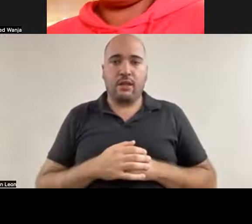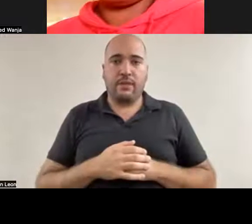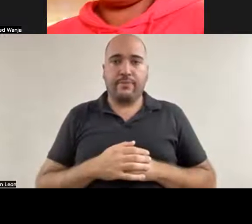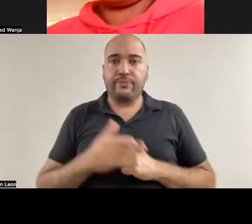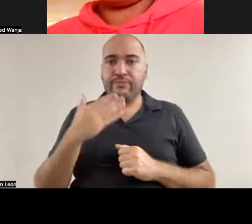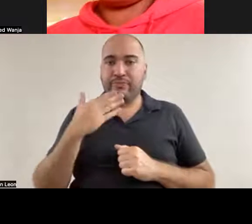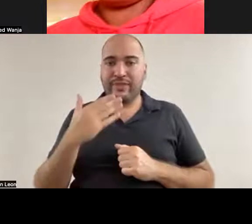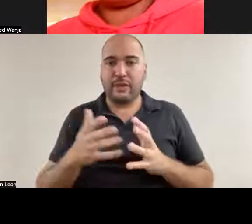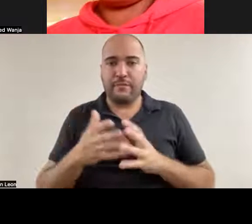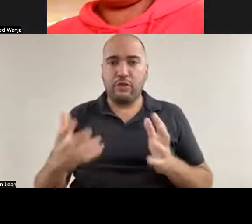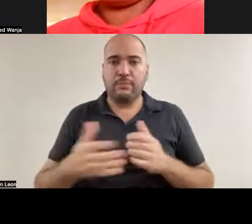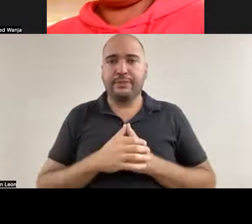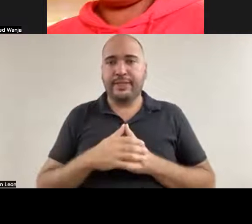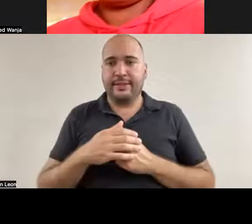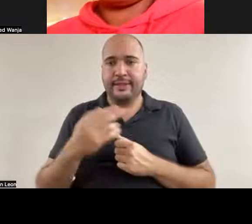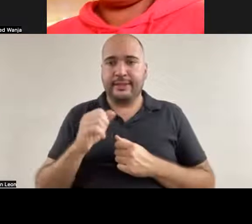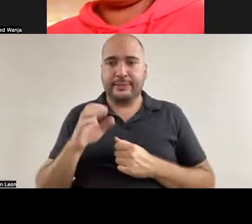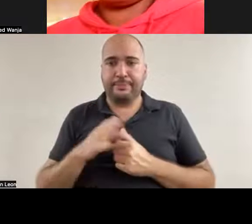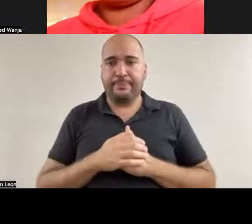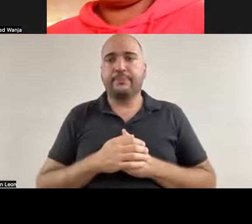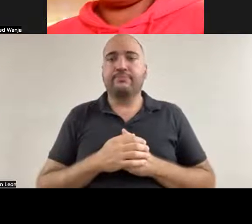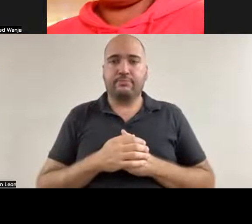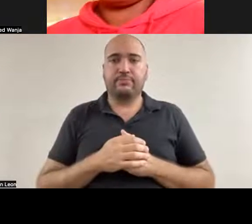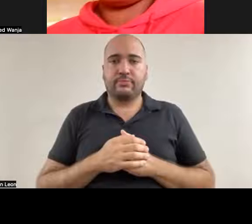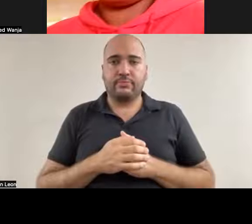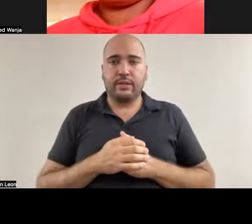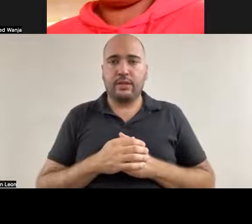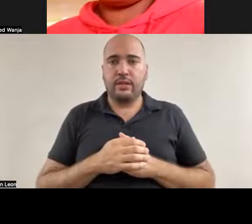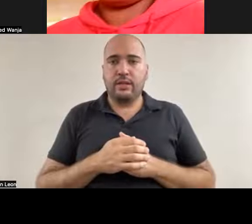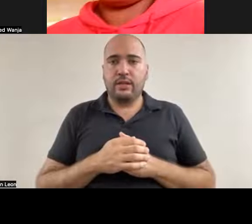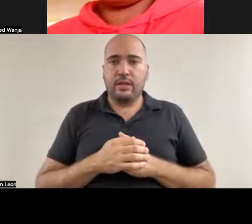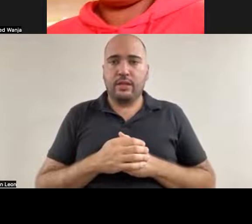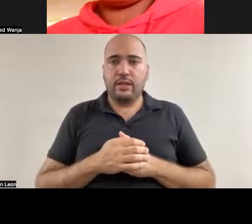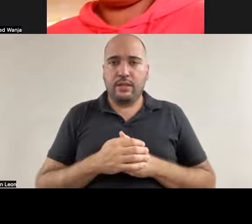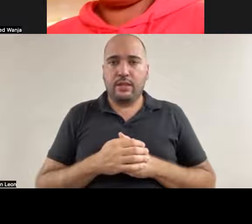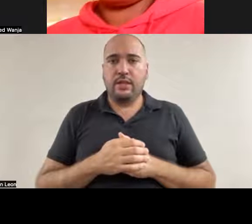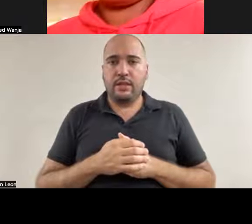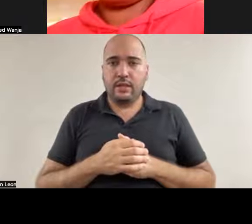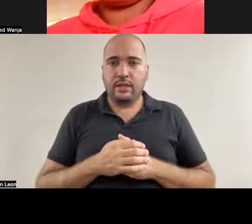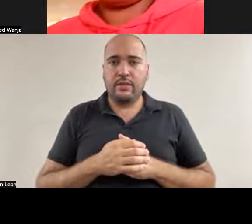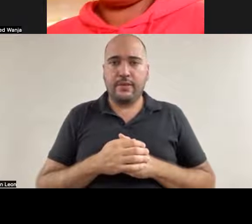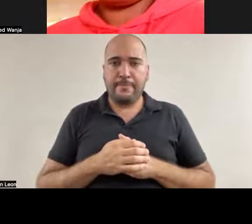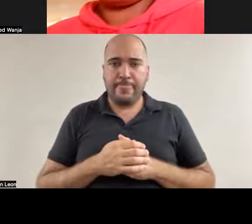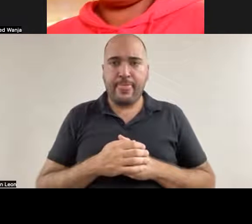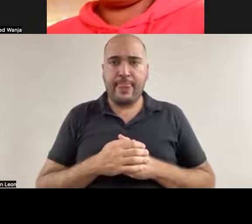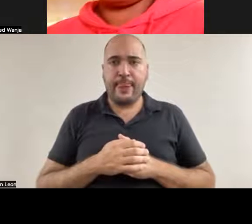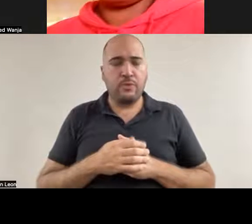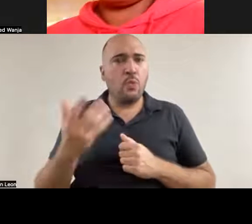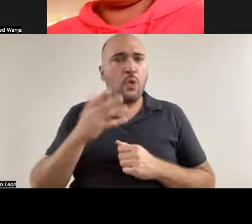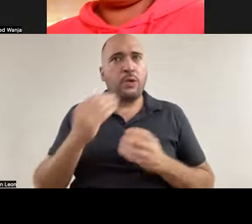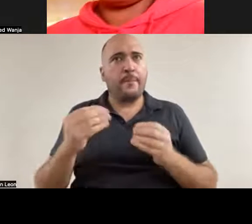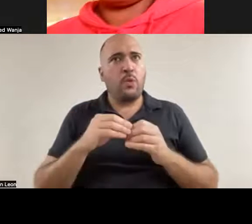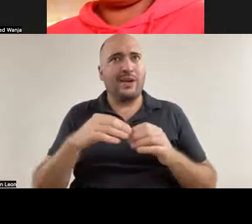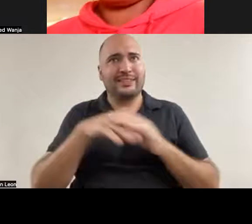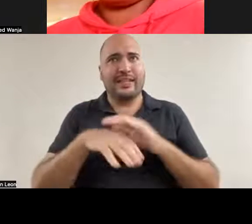Thank you very, very much, Haseeb. What does a more accessible and inclusive world look like